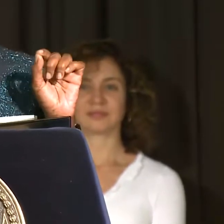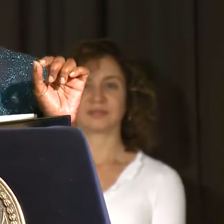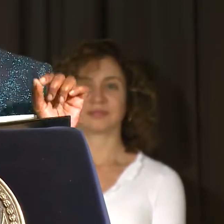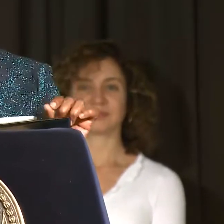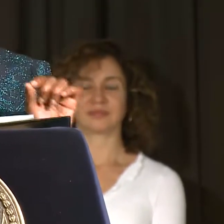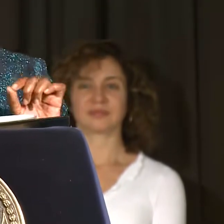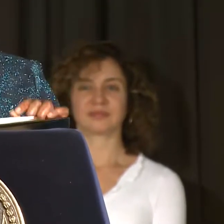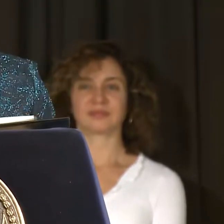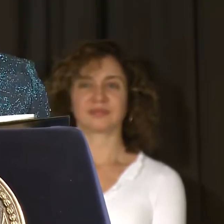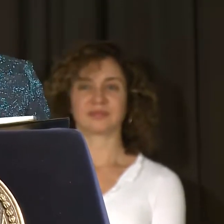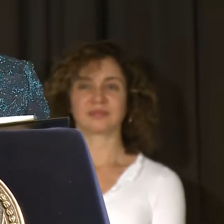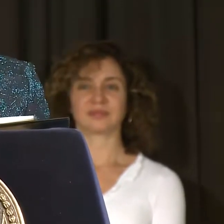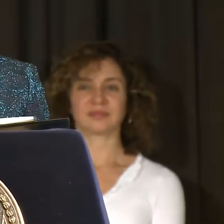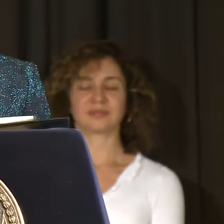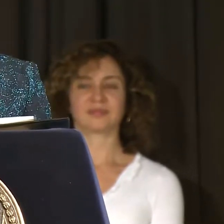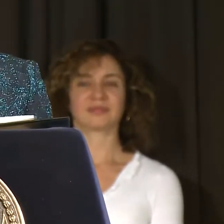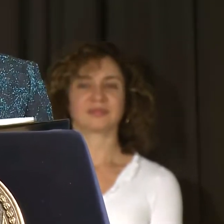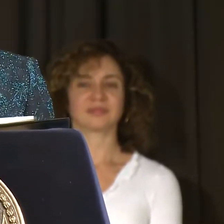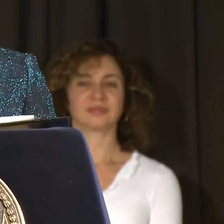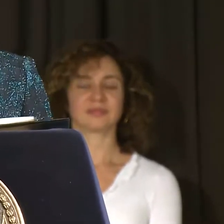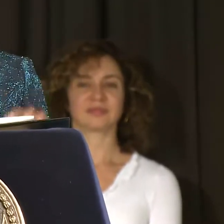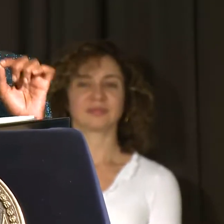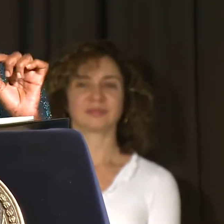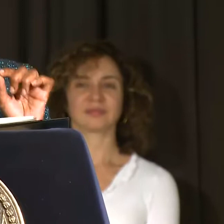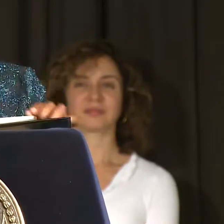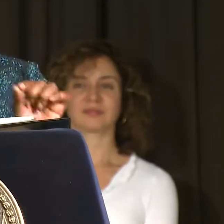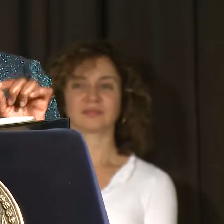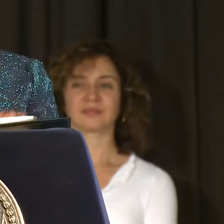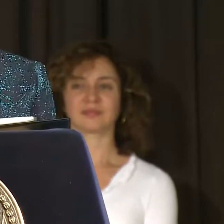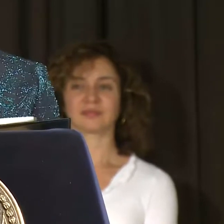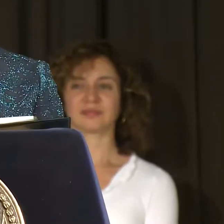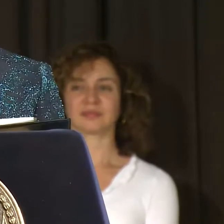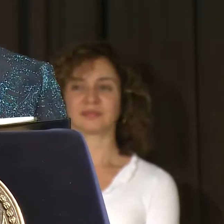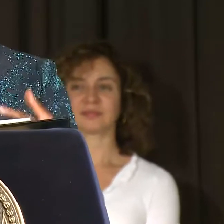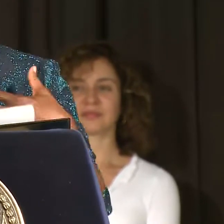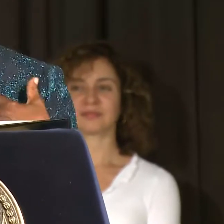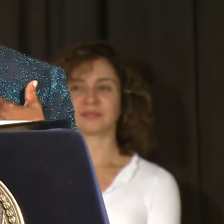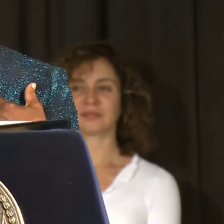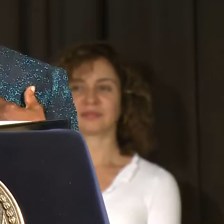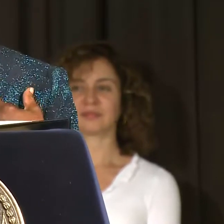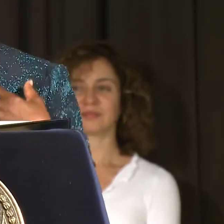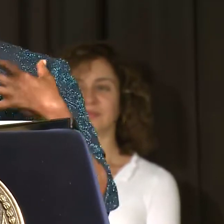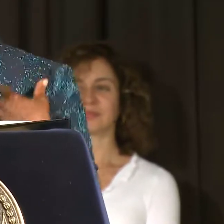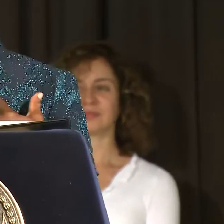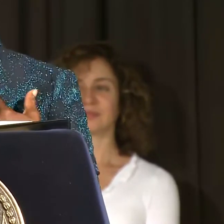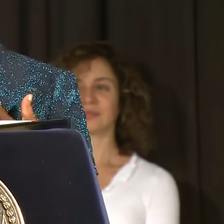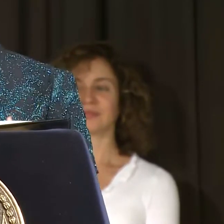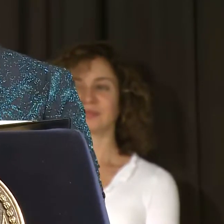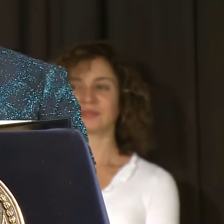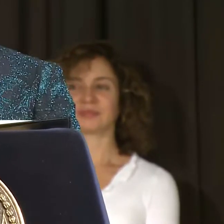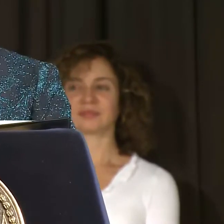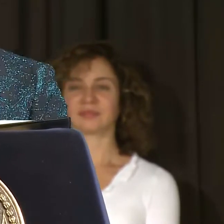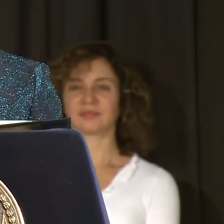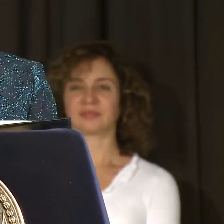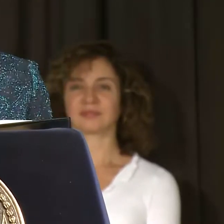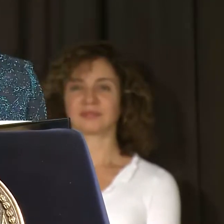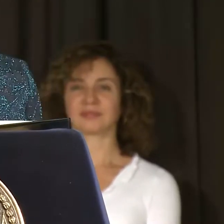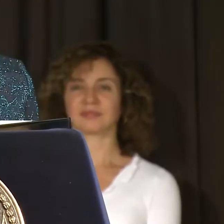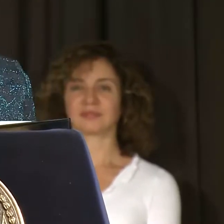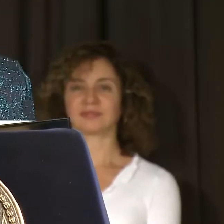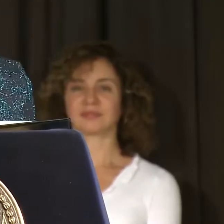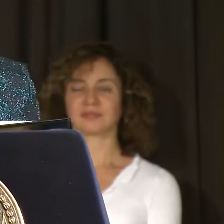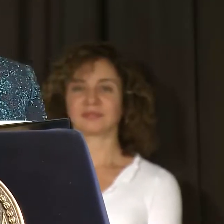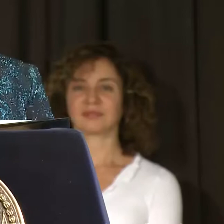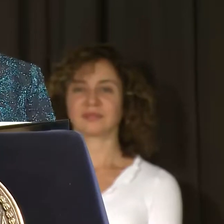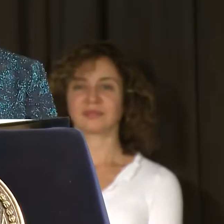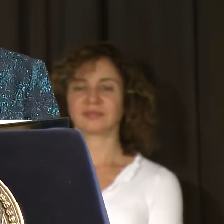all boost our mental health literacy. We can all be the first responders for our families and